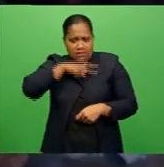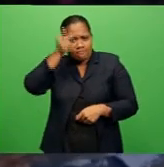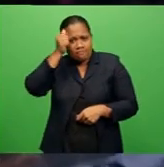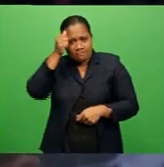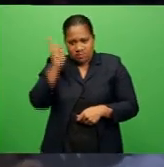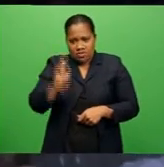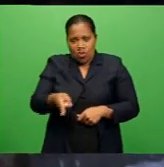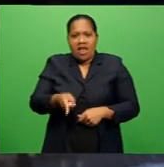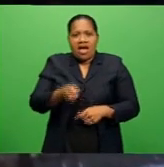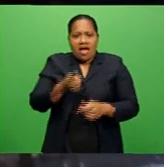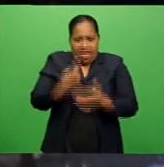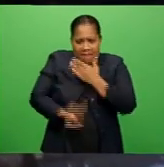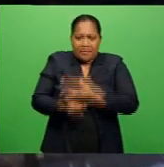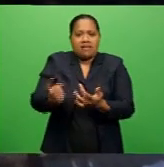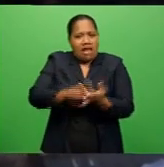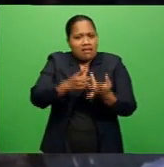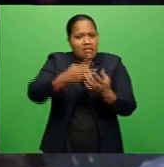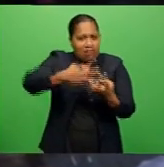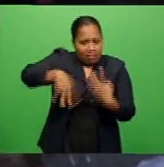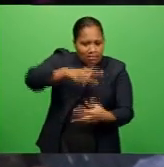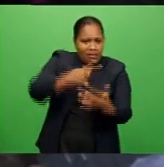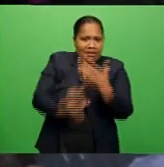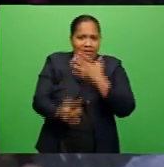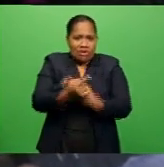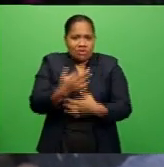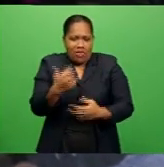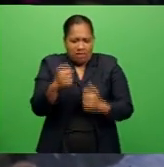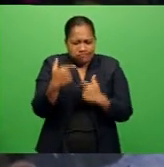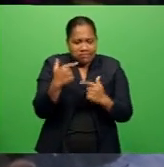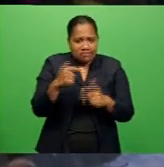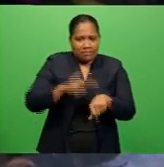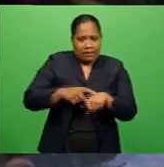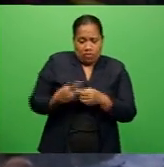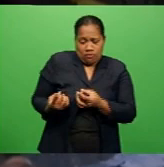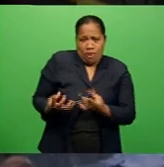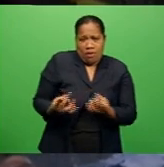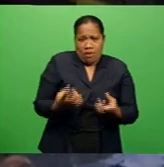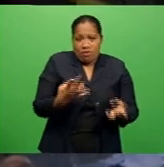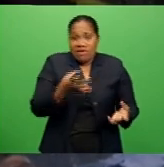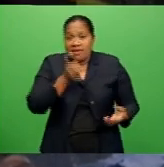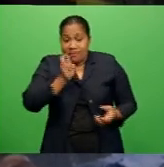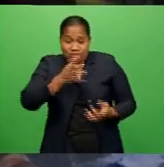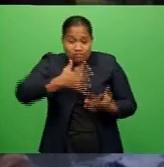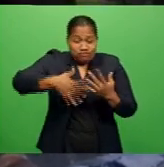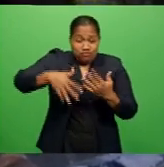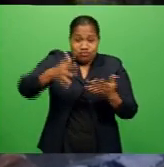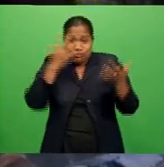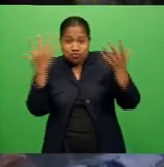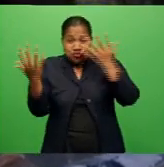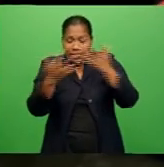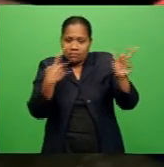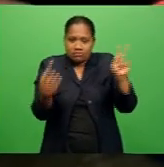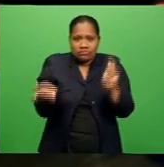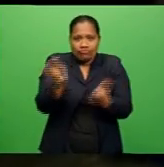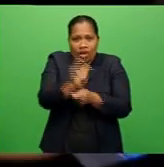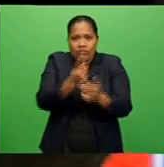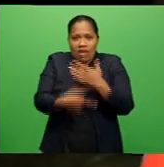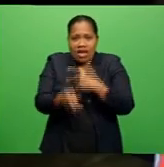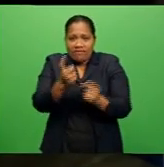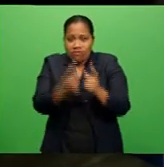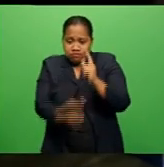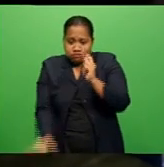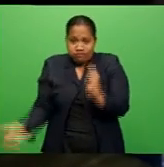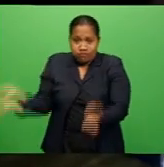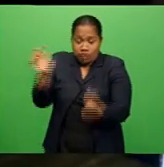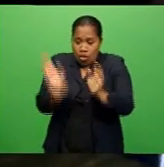Winston. We had limited time to prepare when we starting to feel the wind direction changed and tidal waves started to come into the